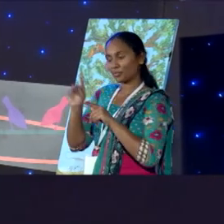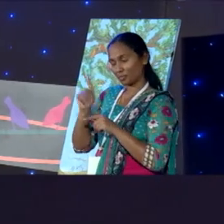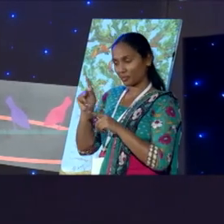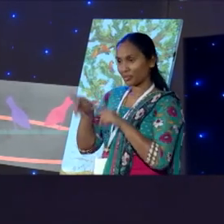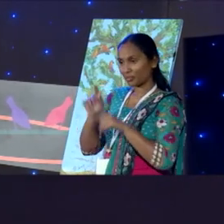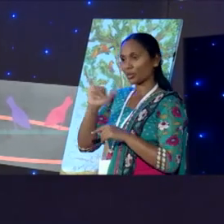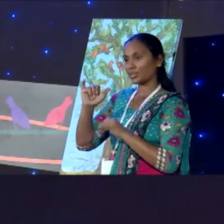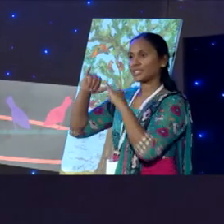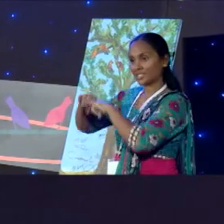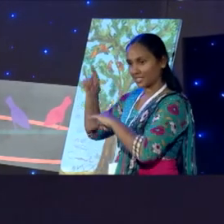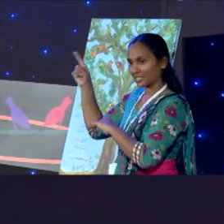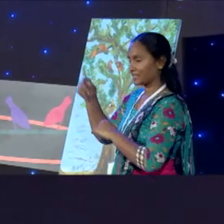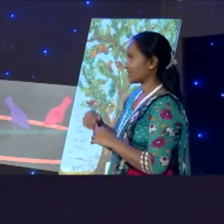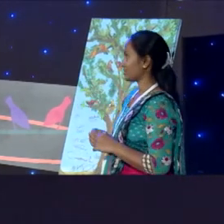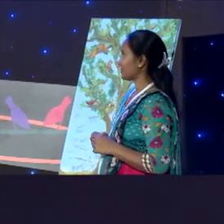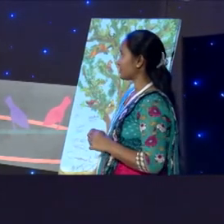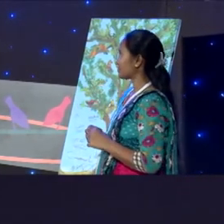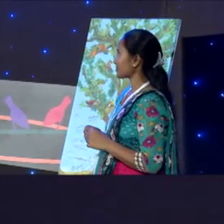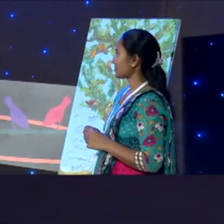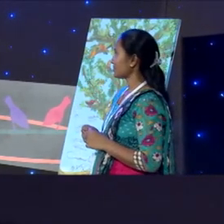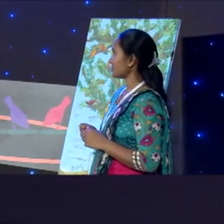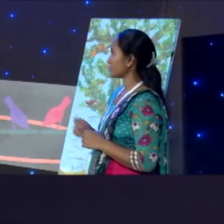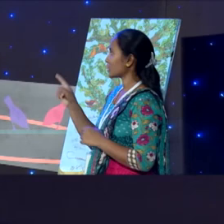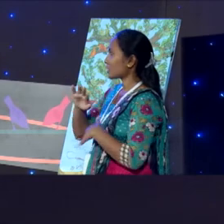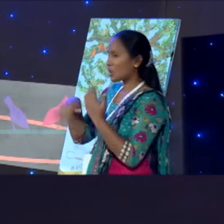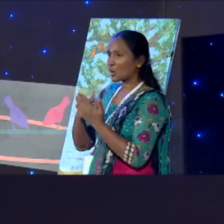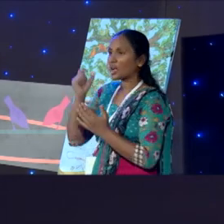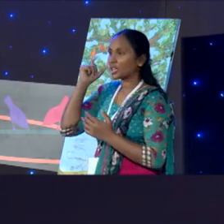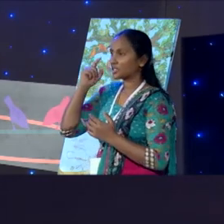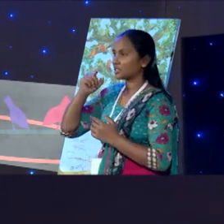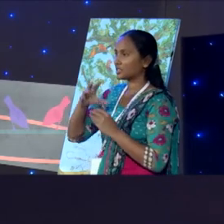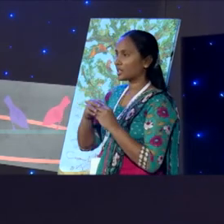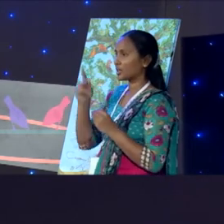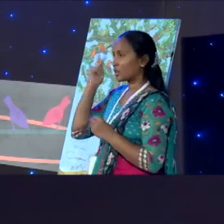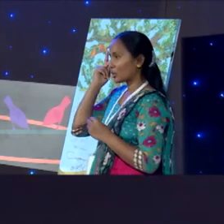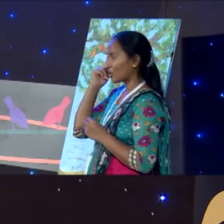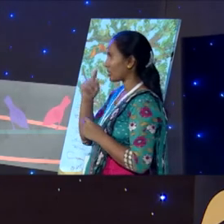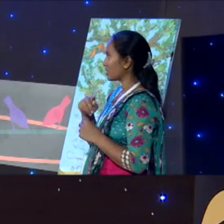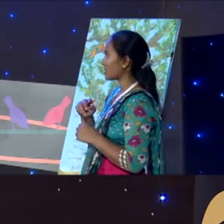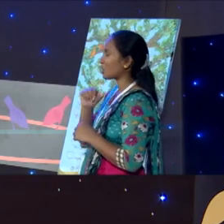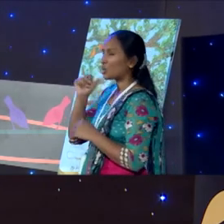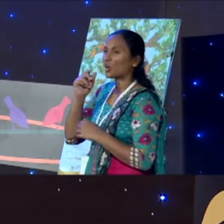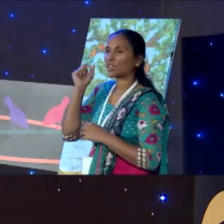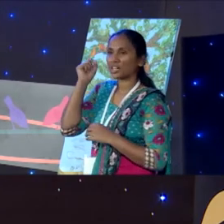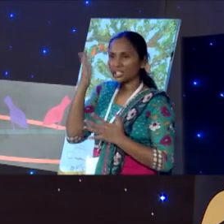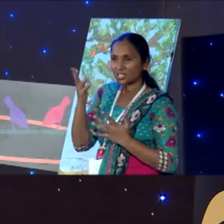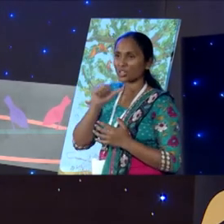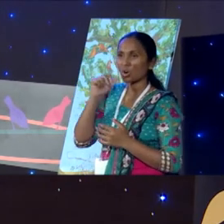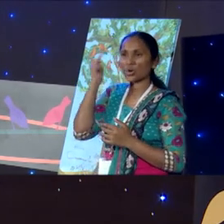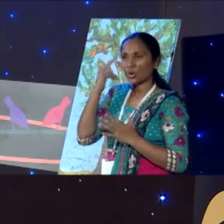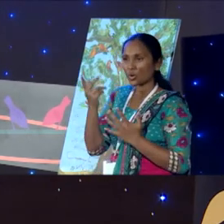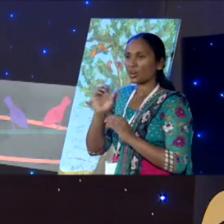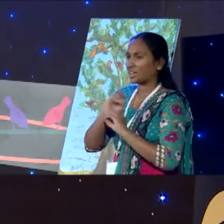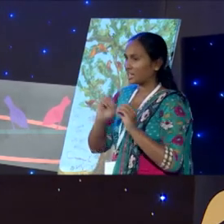first incident, which taught me that it's all right to understand and know. It is all right to not understand or not know everything